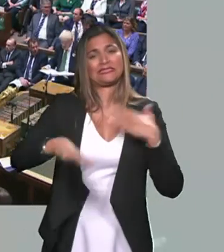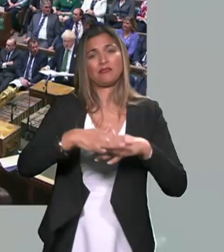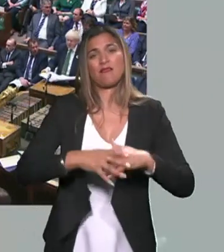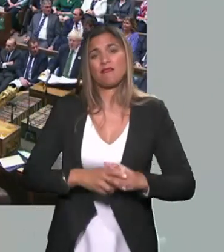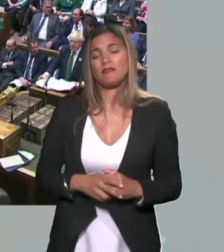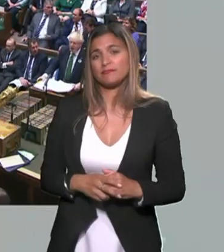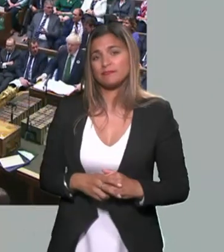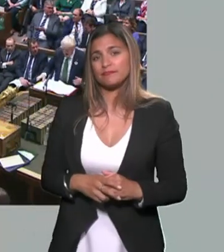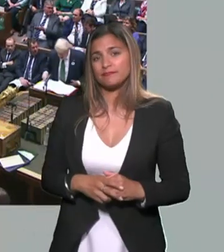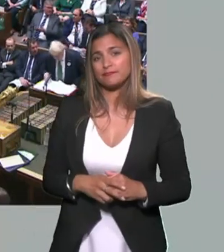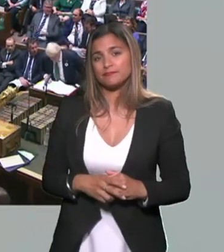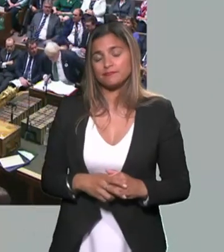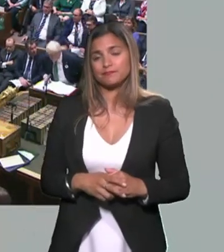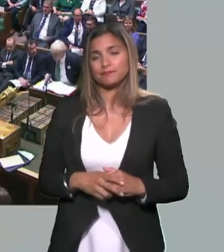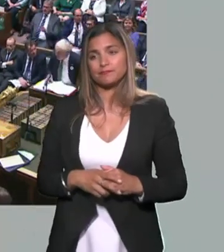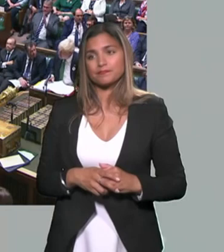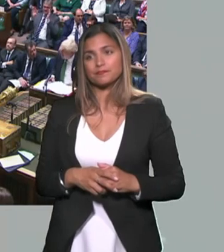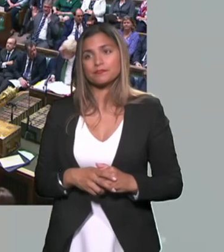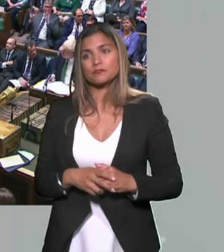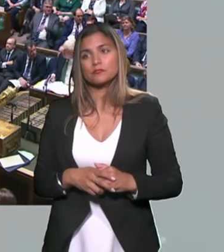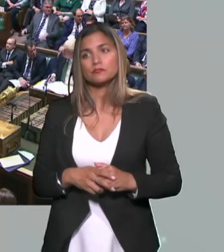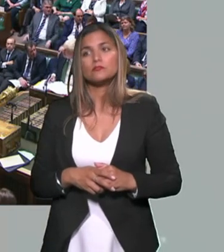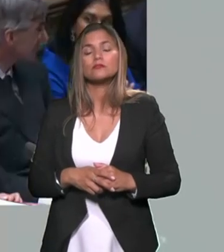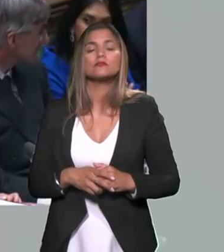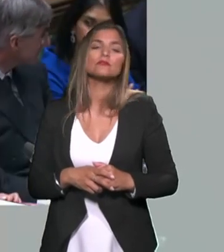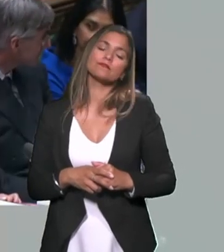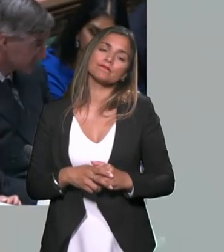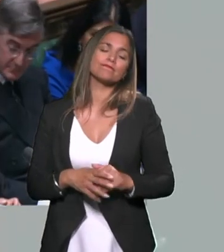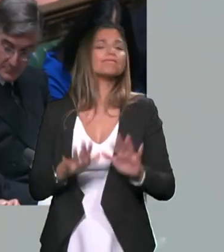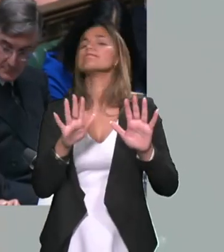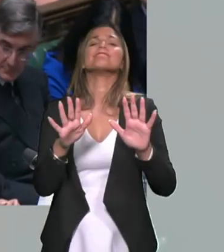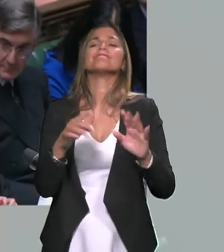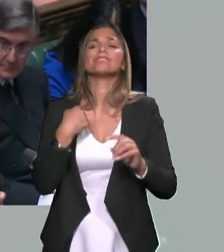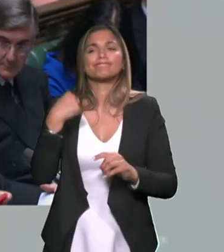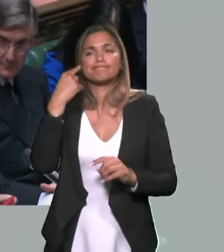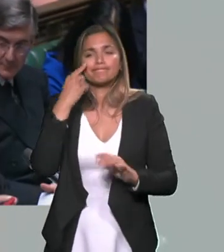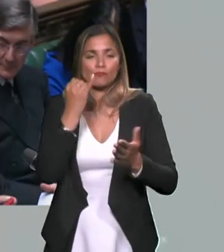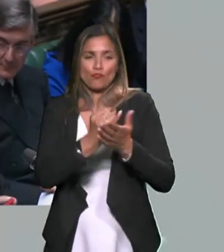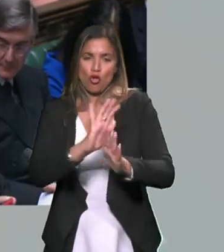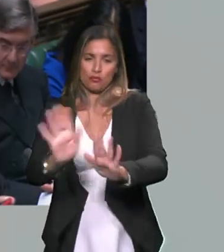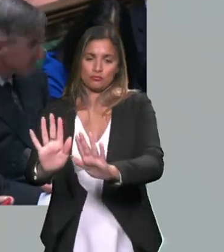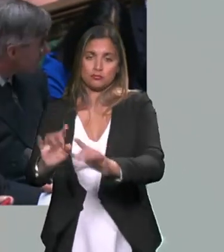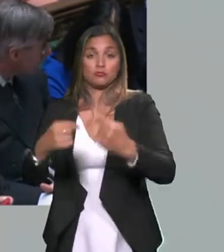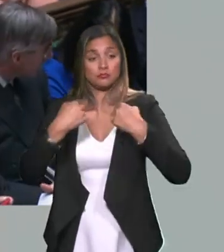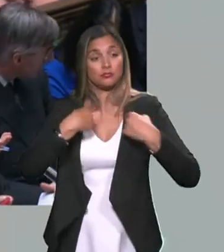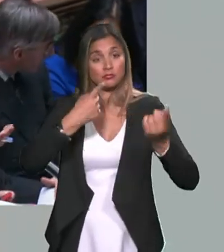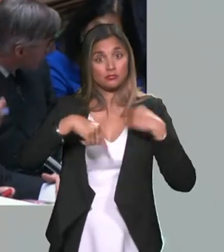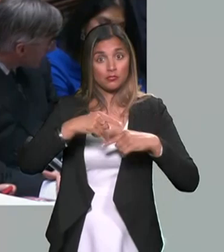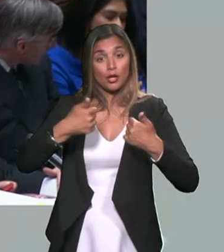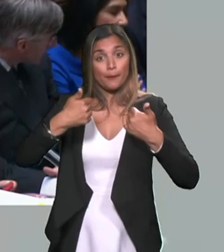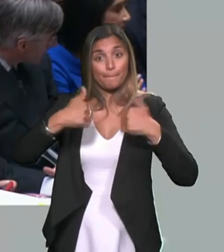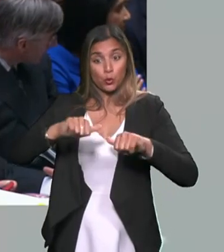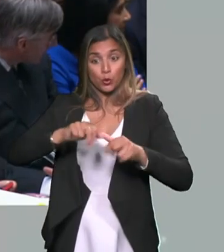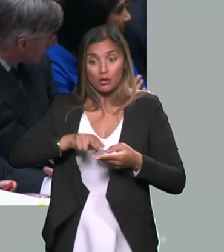Minister. Mr. Speaker, I think that's not what is actually happening in this country, is that we're using the fiscal firepower that we built up to